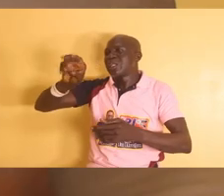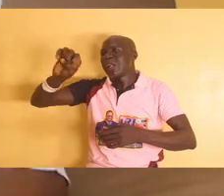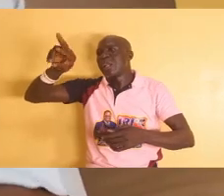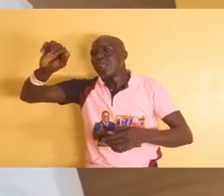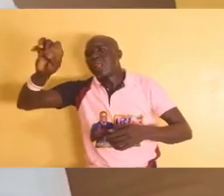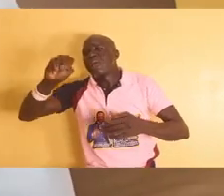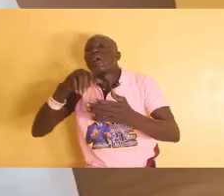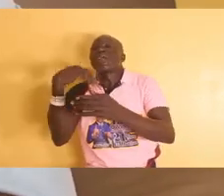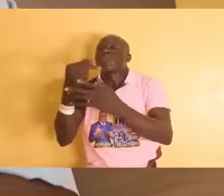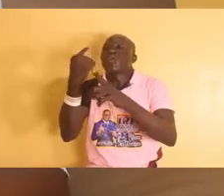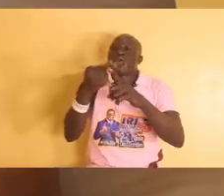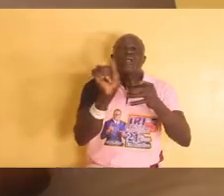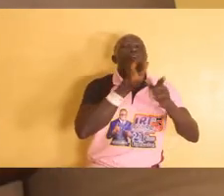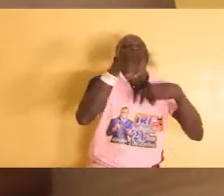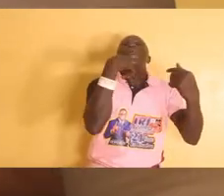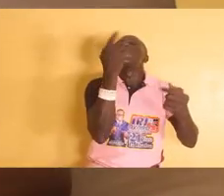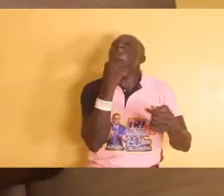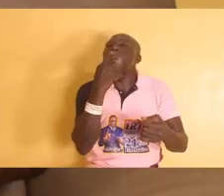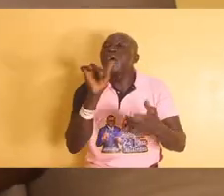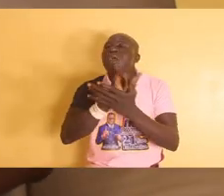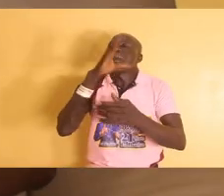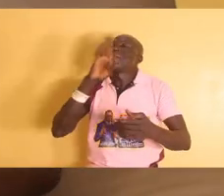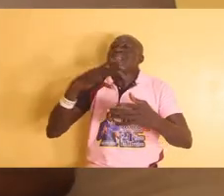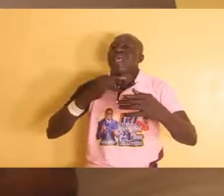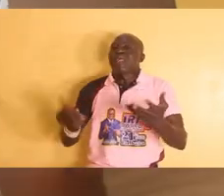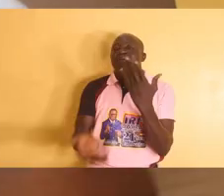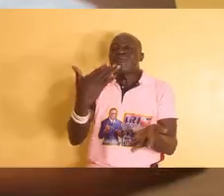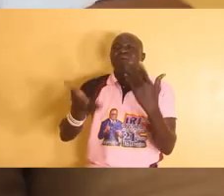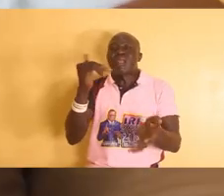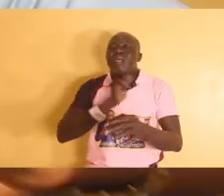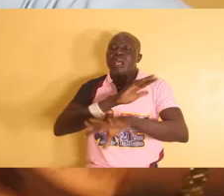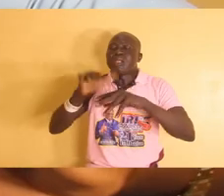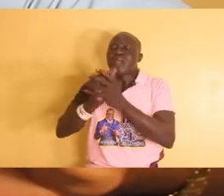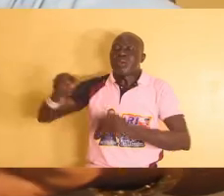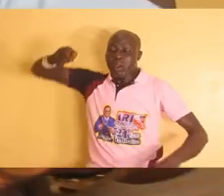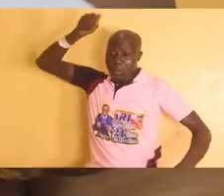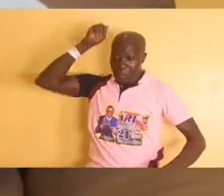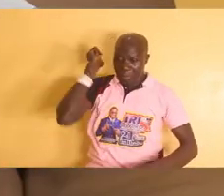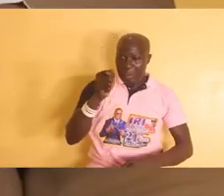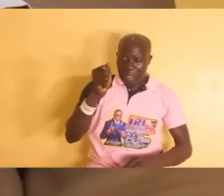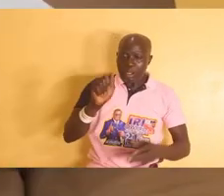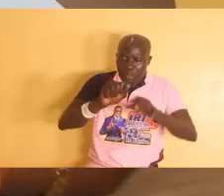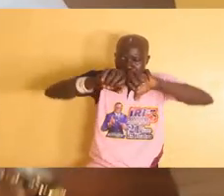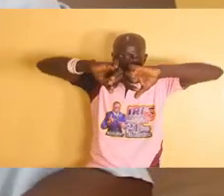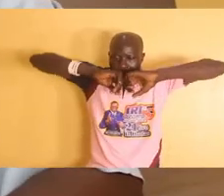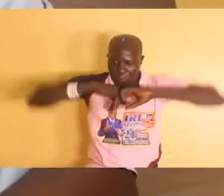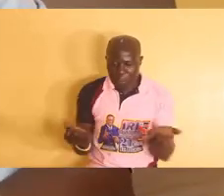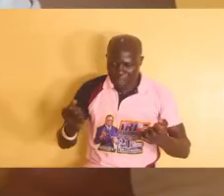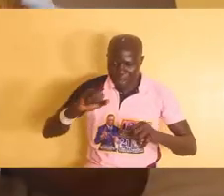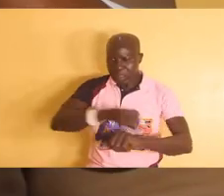Jeremiah. Ó ní ọ̀rọ̀ tó bá tẹnu rẹ jáde. He said the word that come from my mouth. Ọdà bí iná. Is like a fire. Àní bí òòlù. Like an hammer. Ti fọ́ àpáta